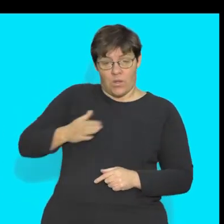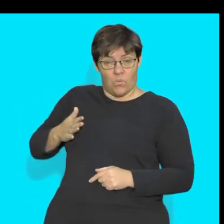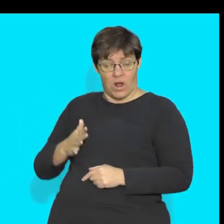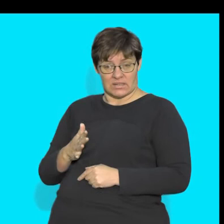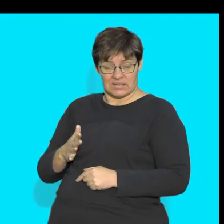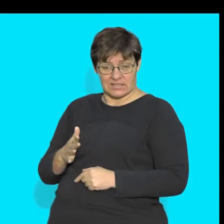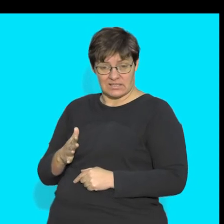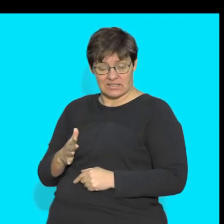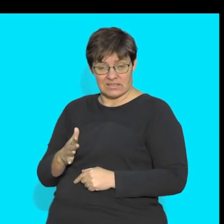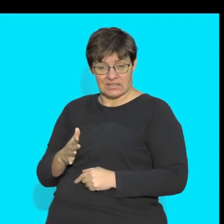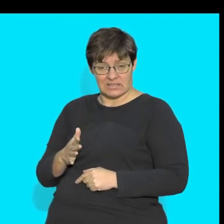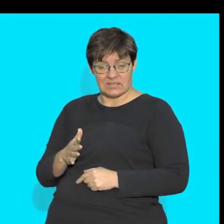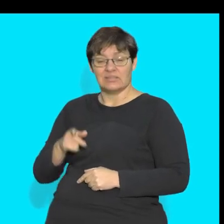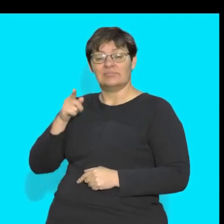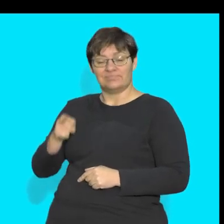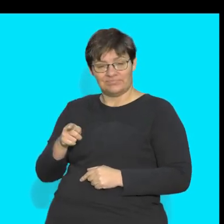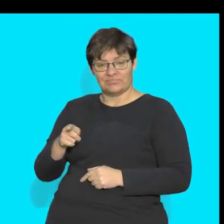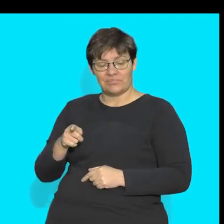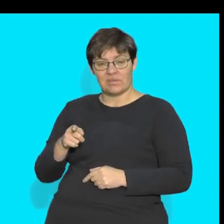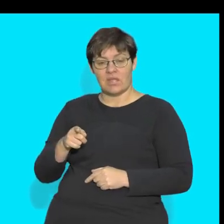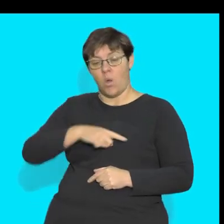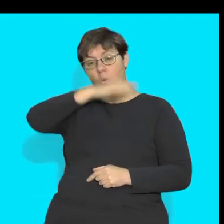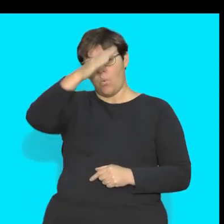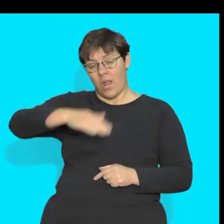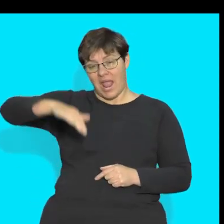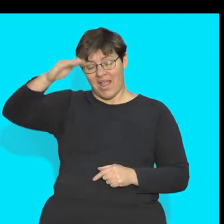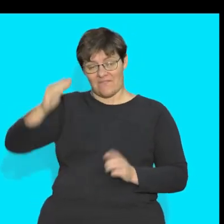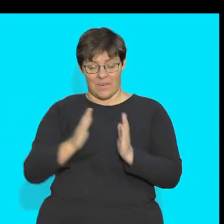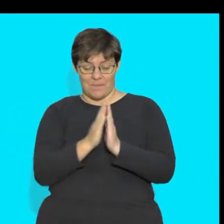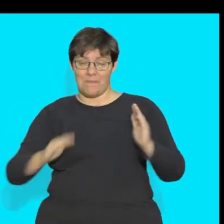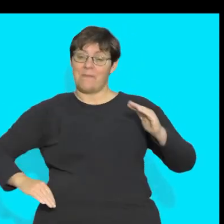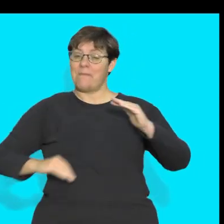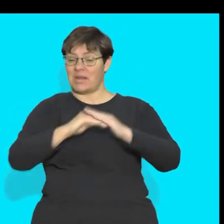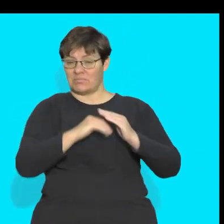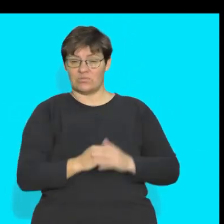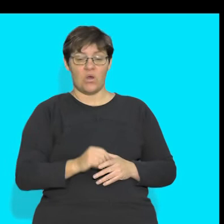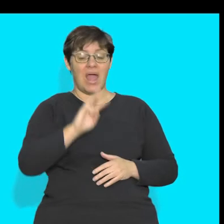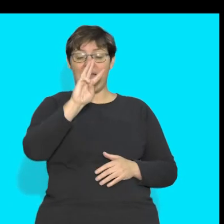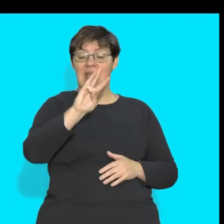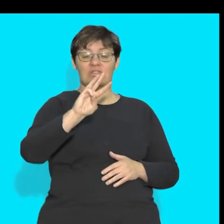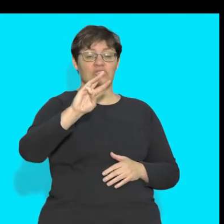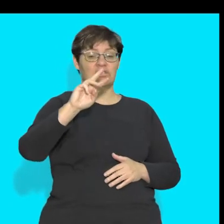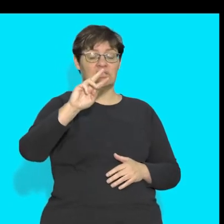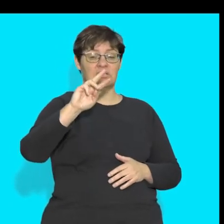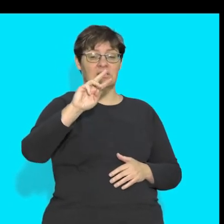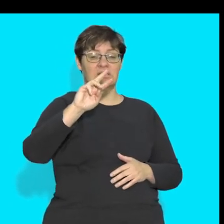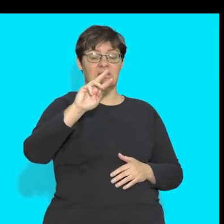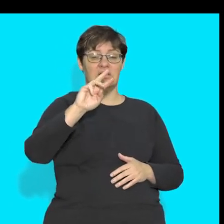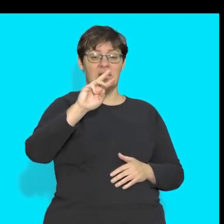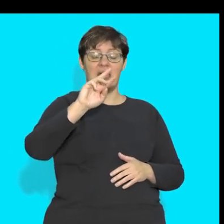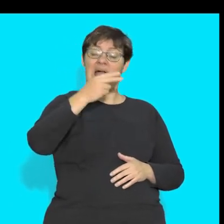We want the maximum wavelength, so instead of HWO, I'm going to